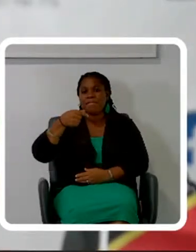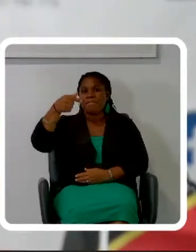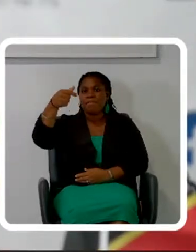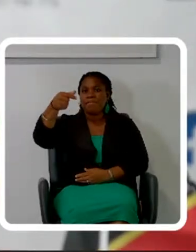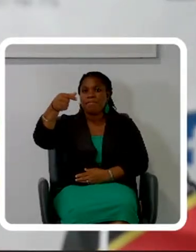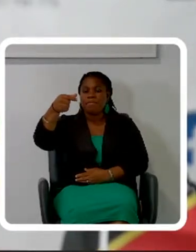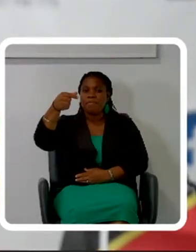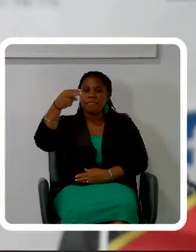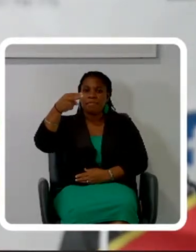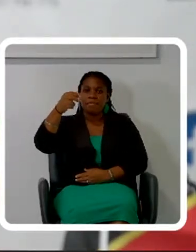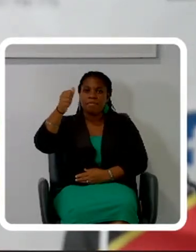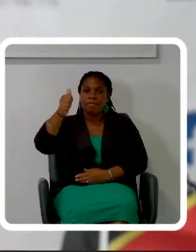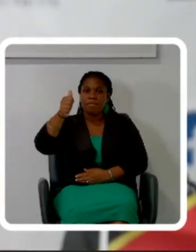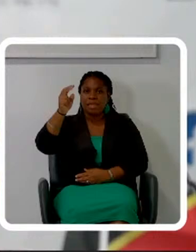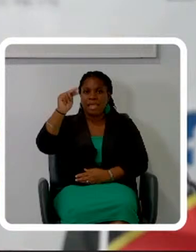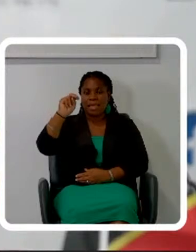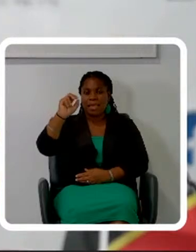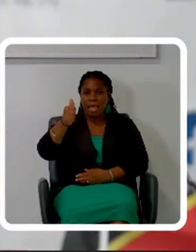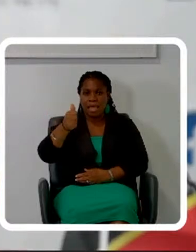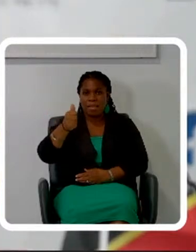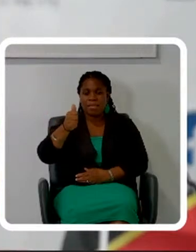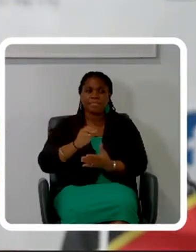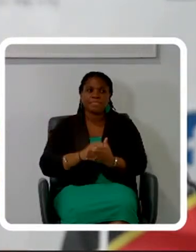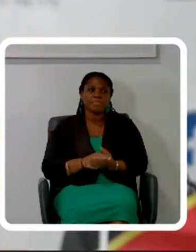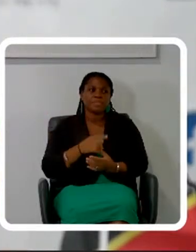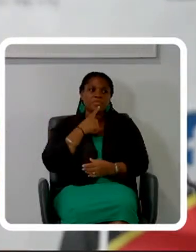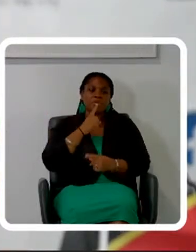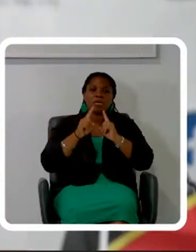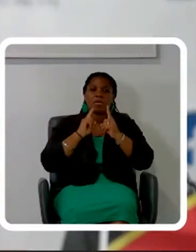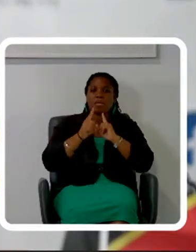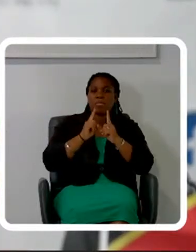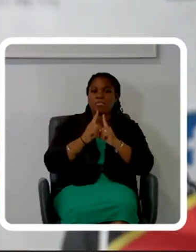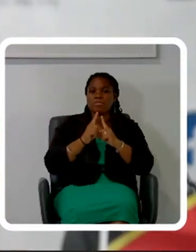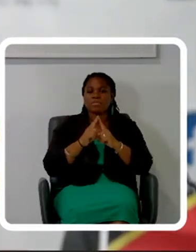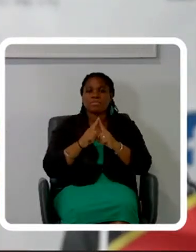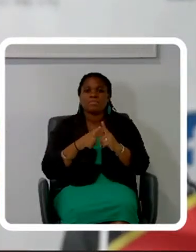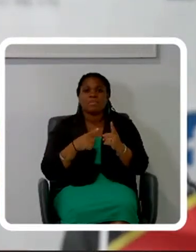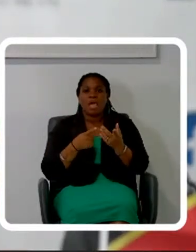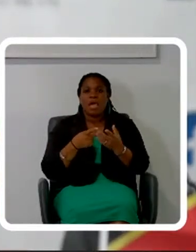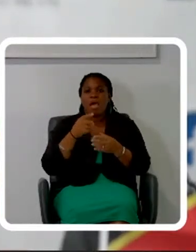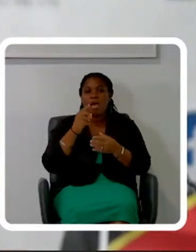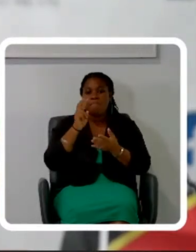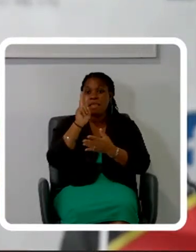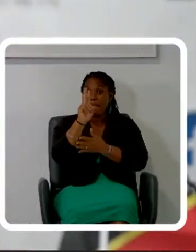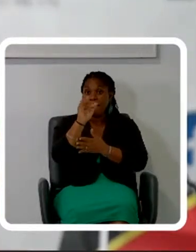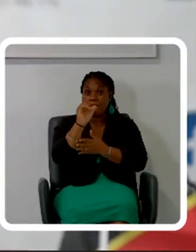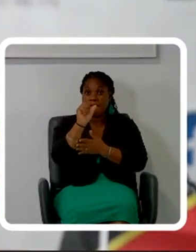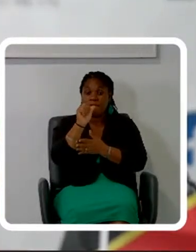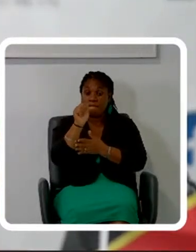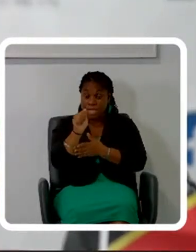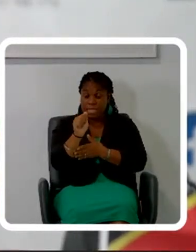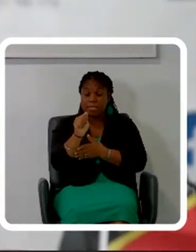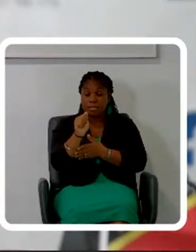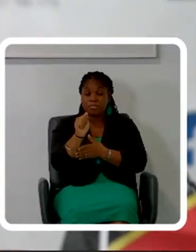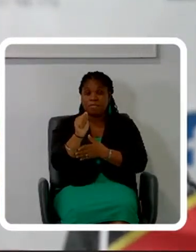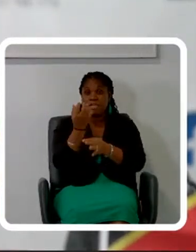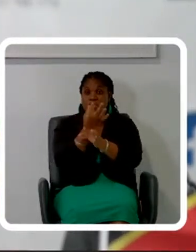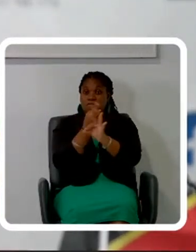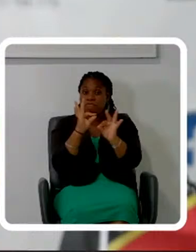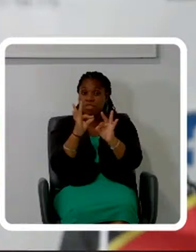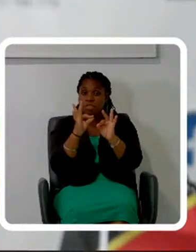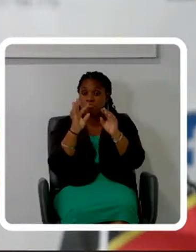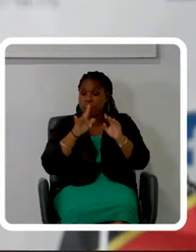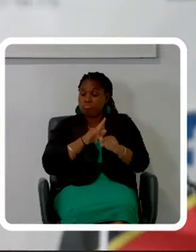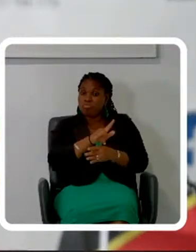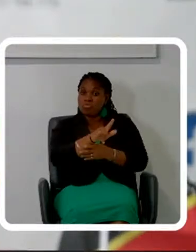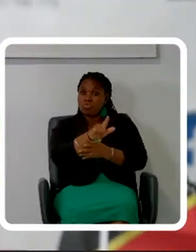critical issues, including visa-free access to Ghana, which we'll pursue, so that St. Kitts and Nevis, our residents, our citizens